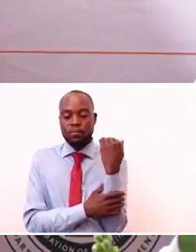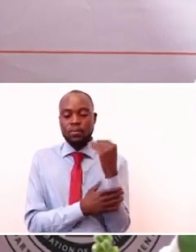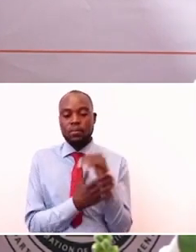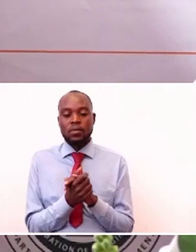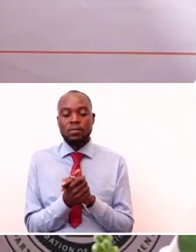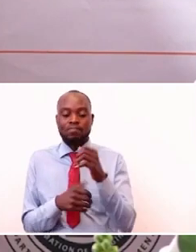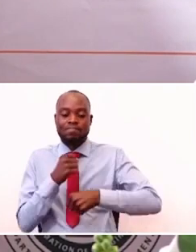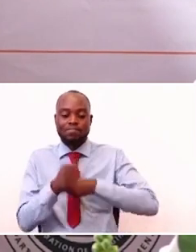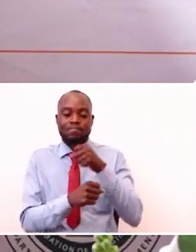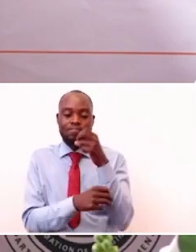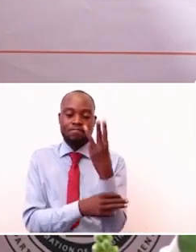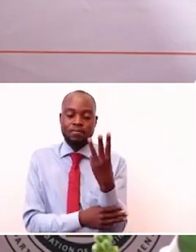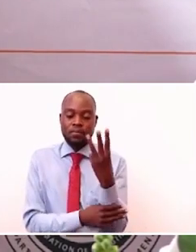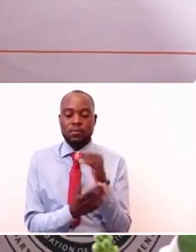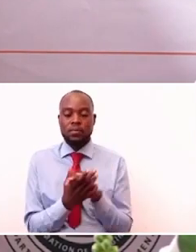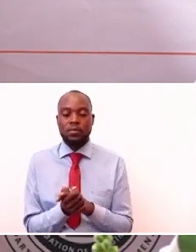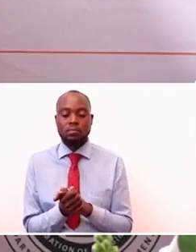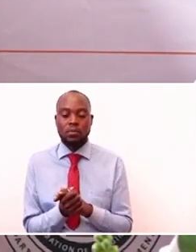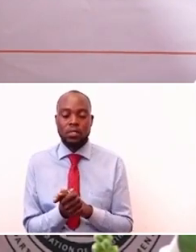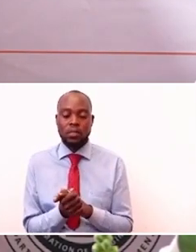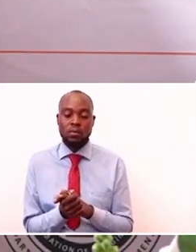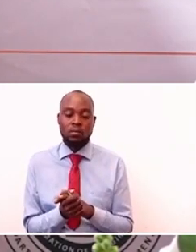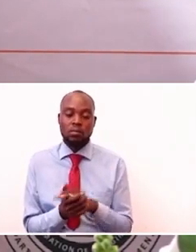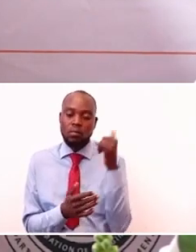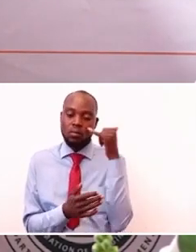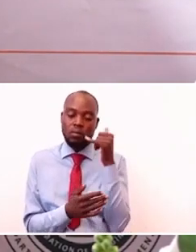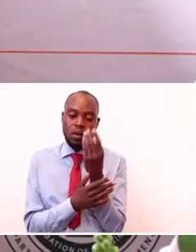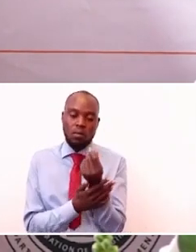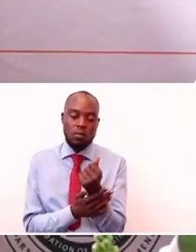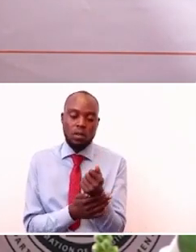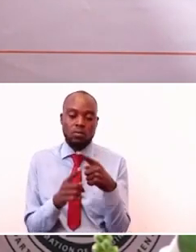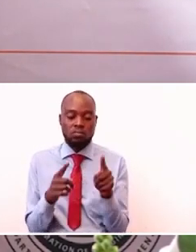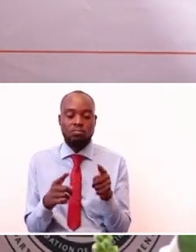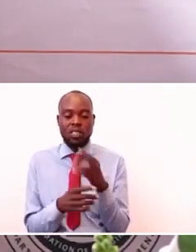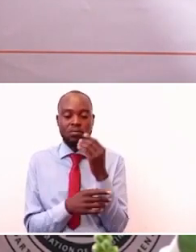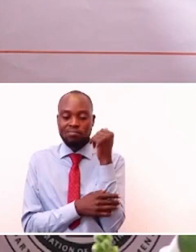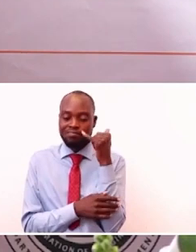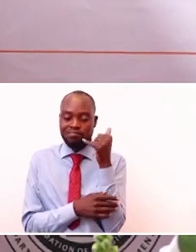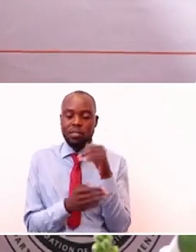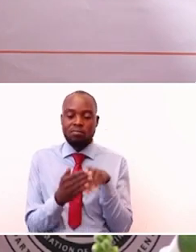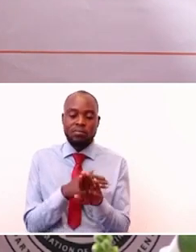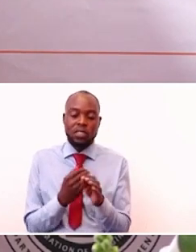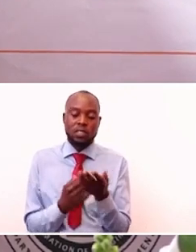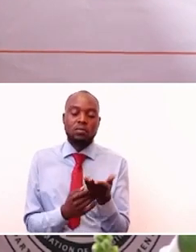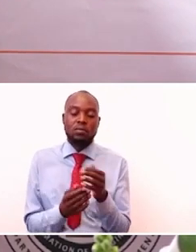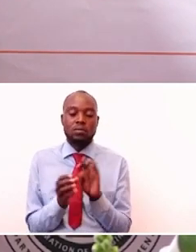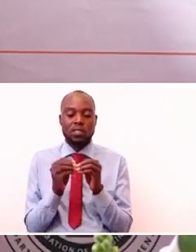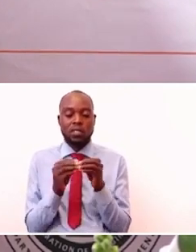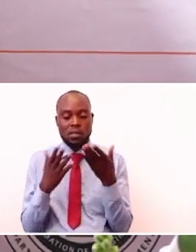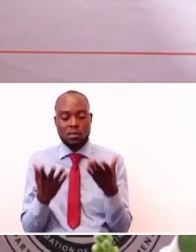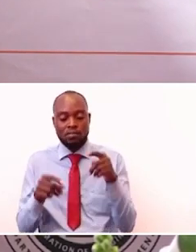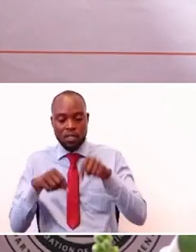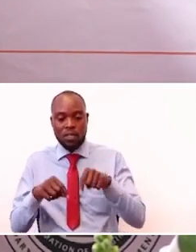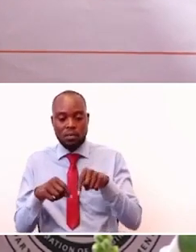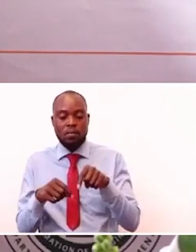years, mostly based off of mobile money and just mobile money penetration. What has happened now is